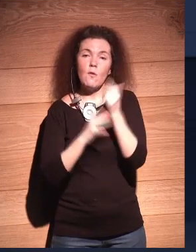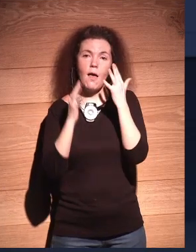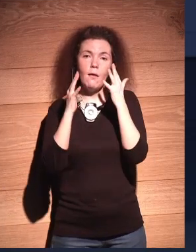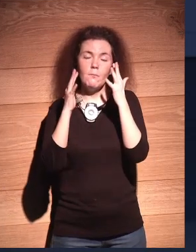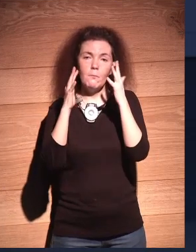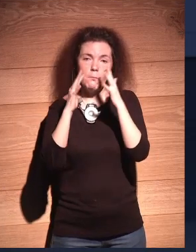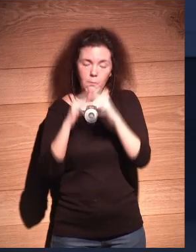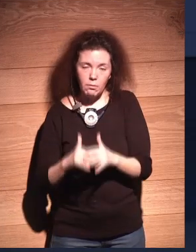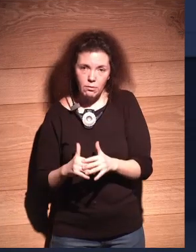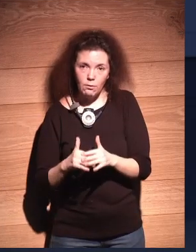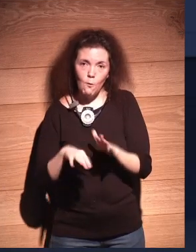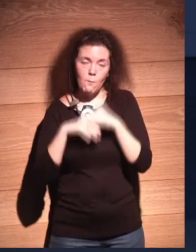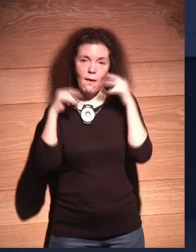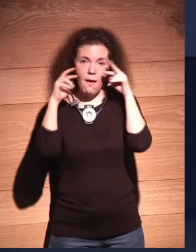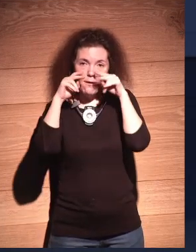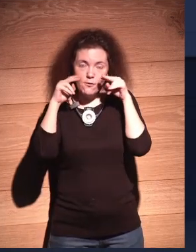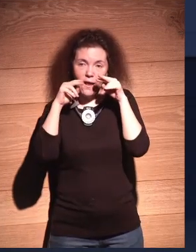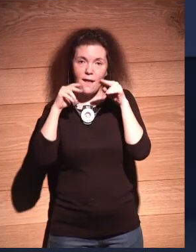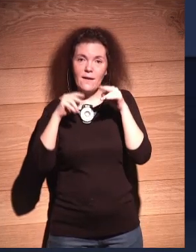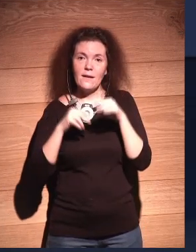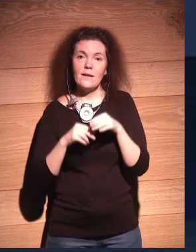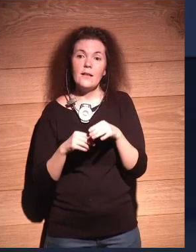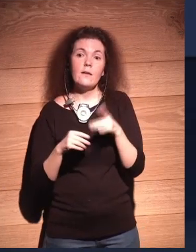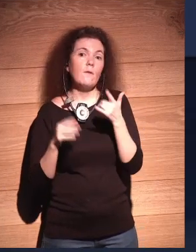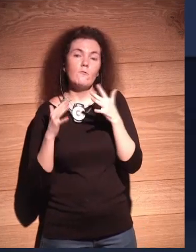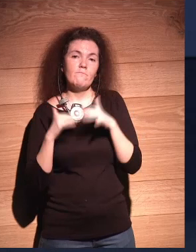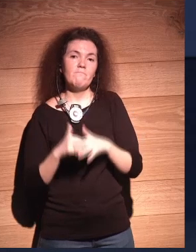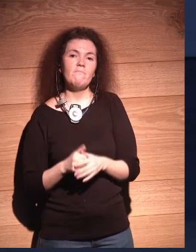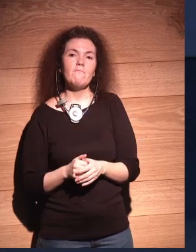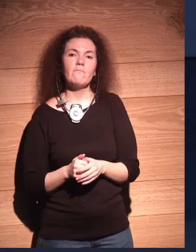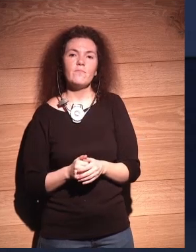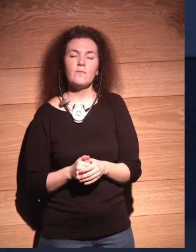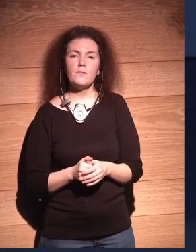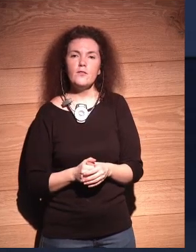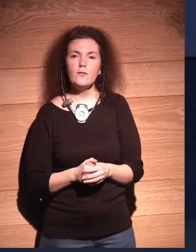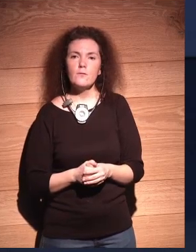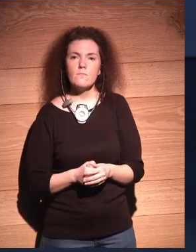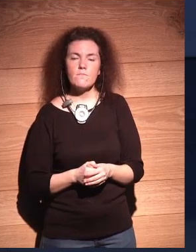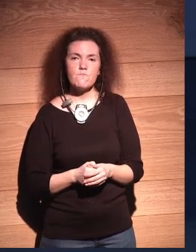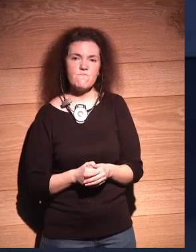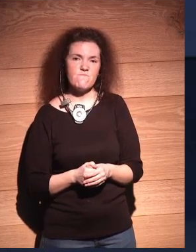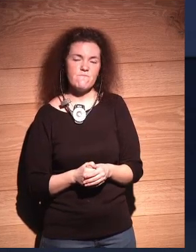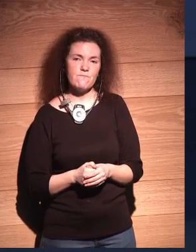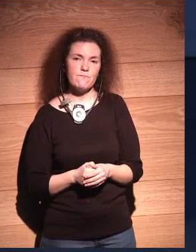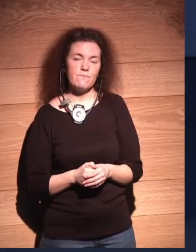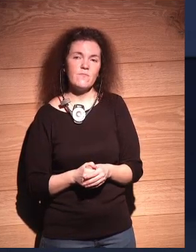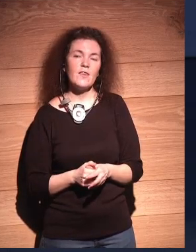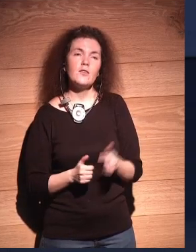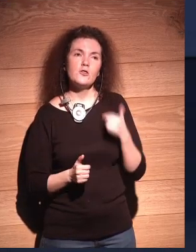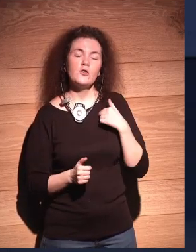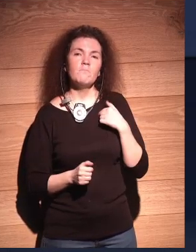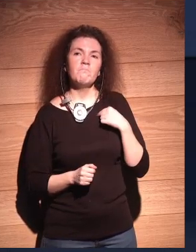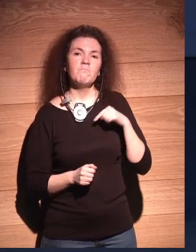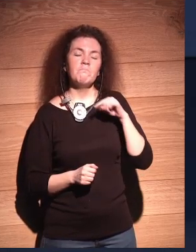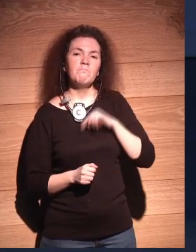but at those moments, I just thought I had this feeling of being able to jump